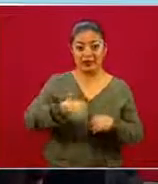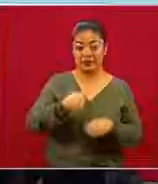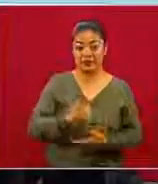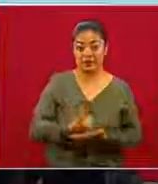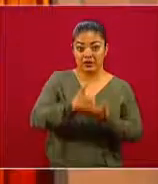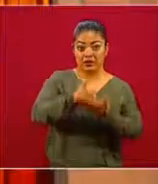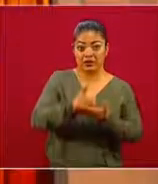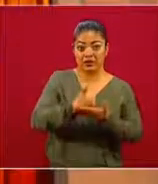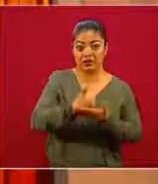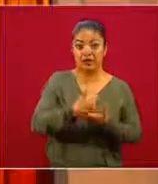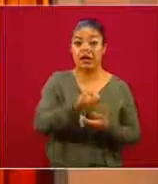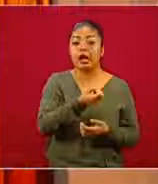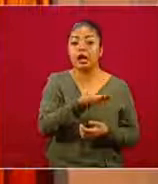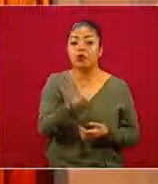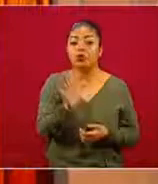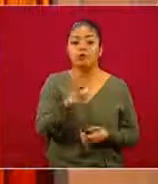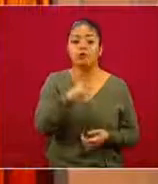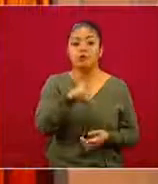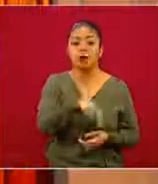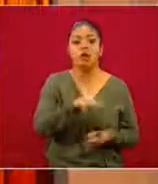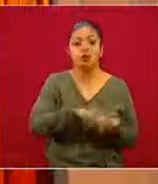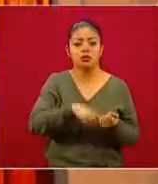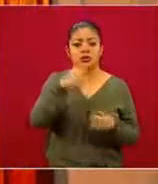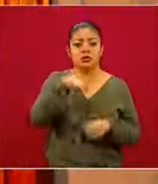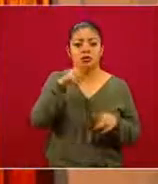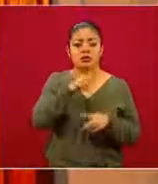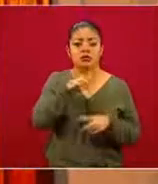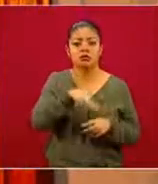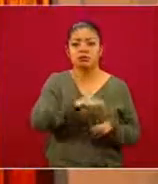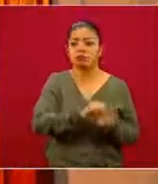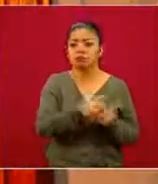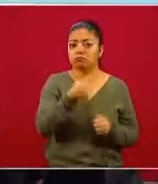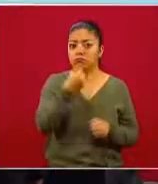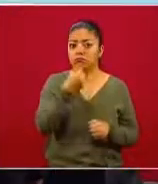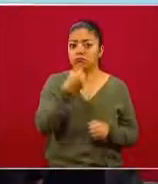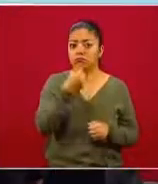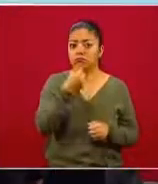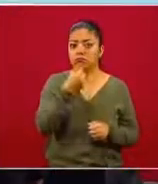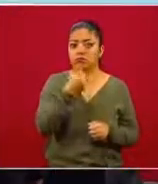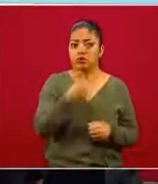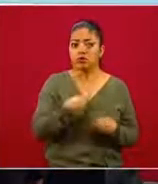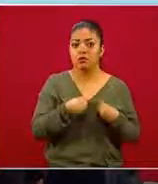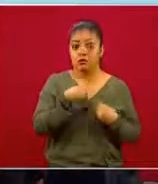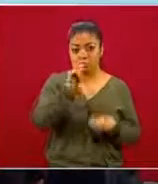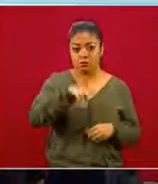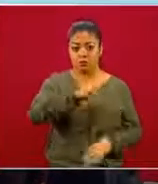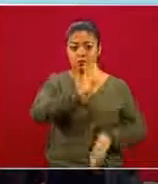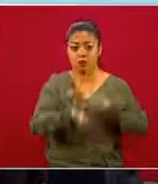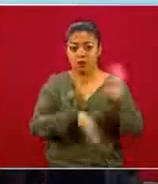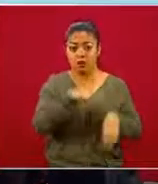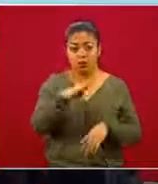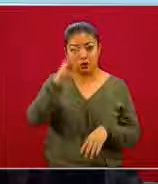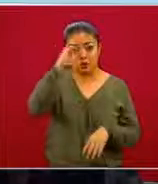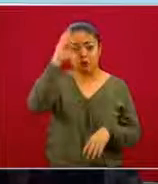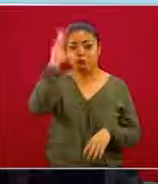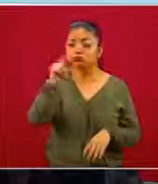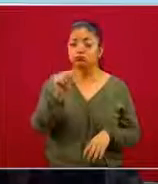and have respiratory help, the majority of them have managed to get out of it and come out the other